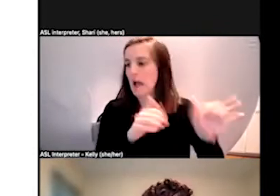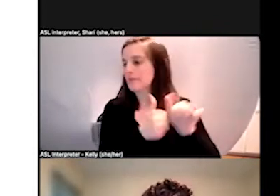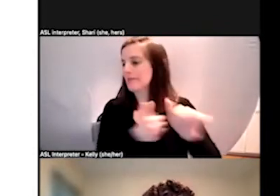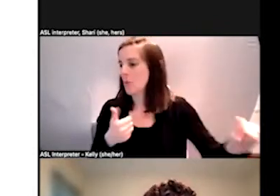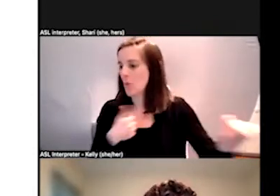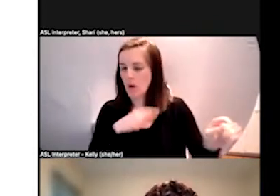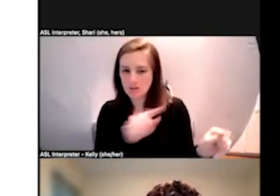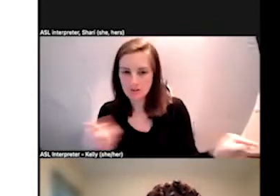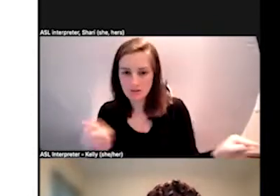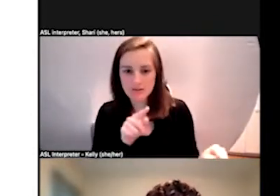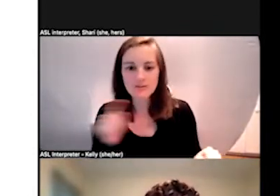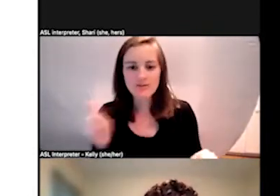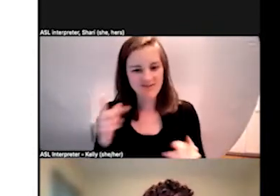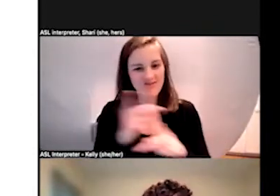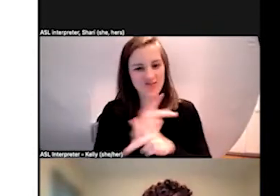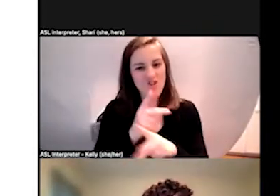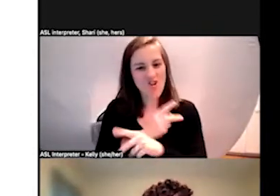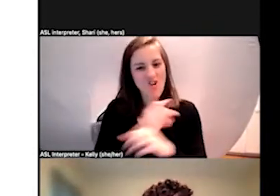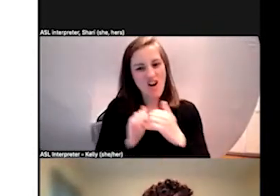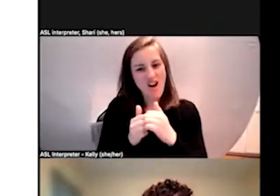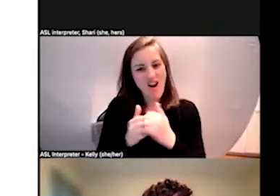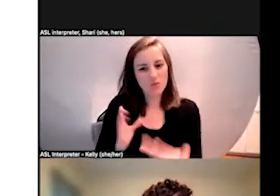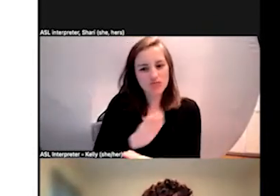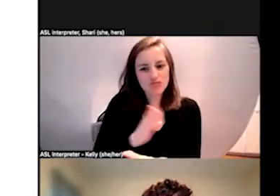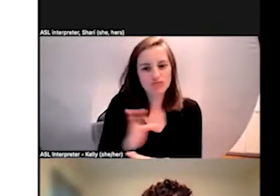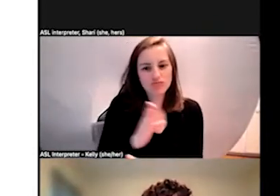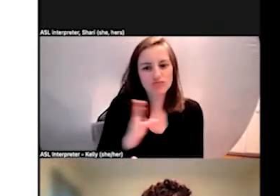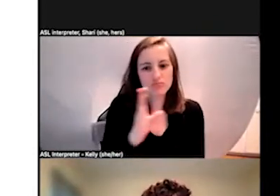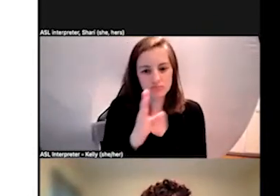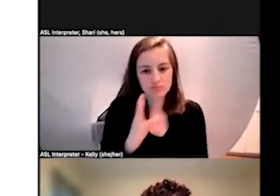out how to navigate that and